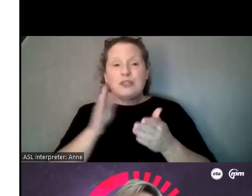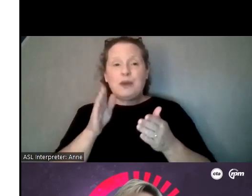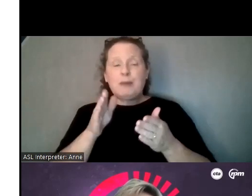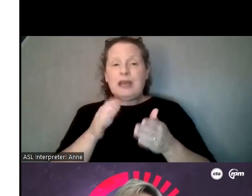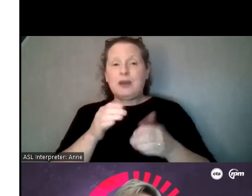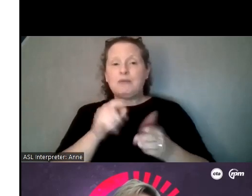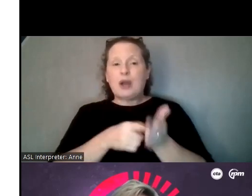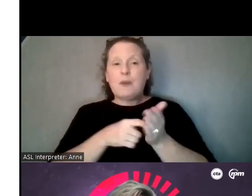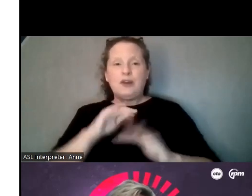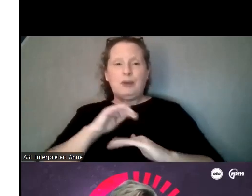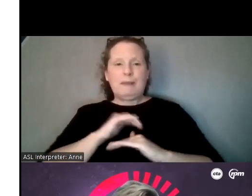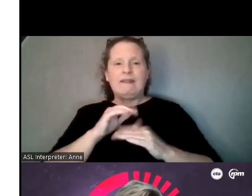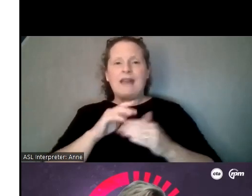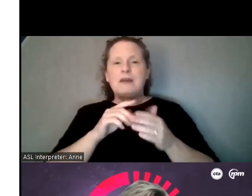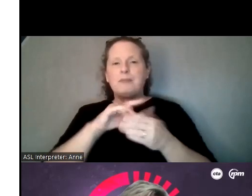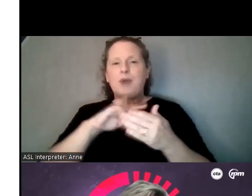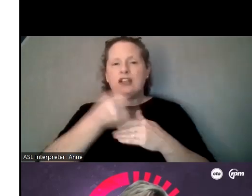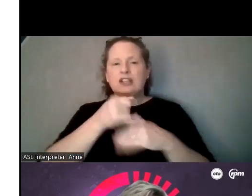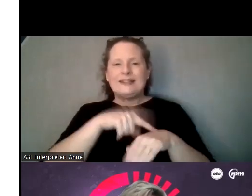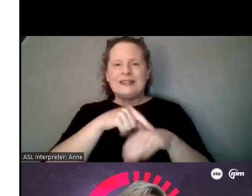timeline and budget.